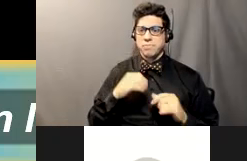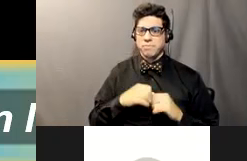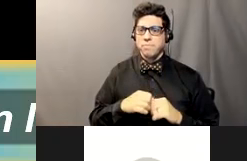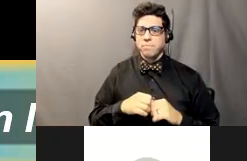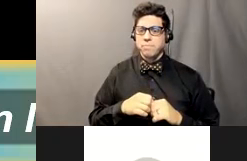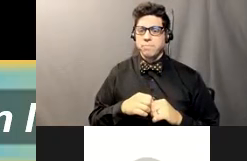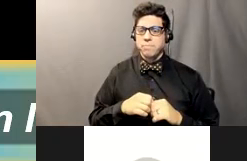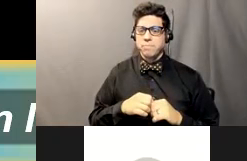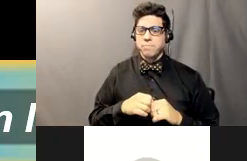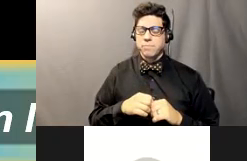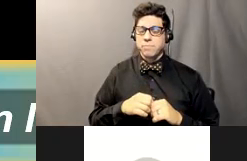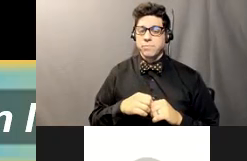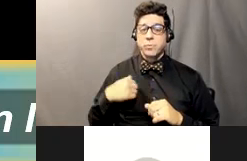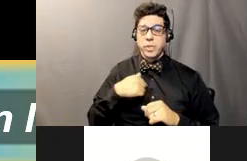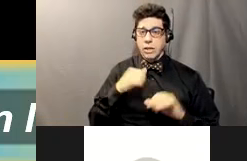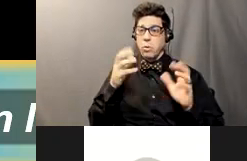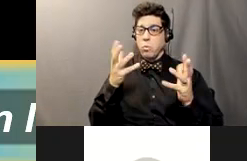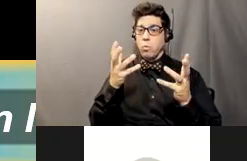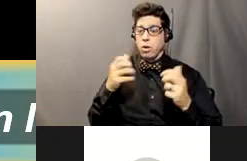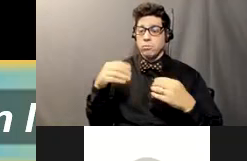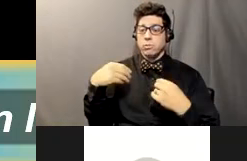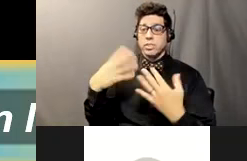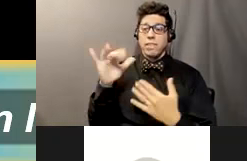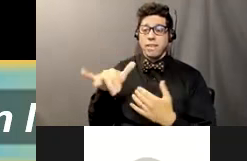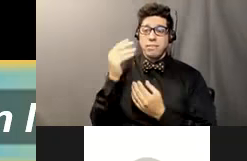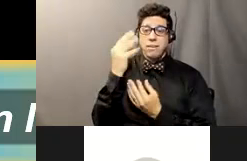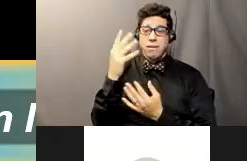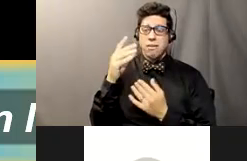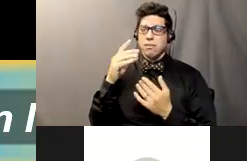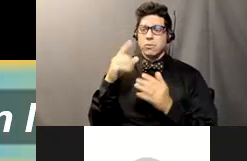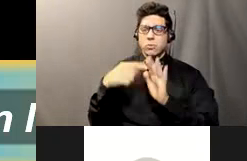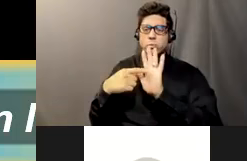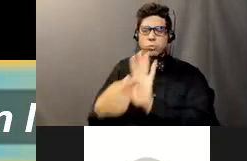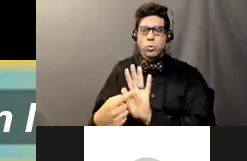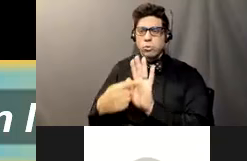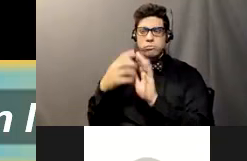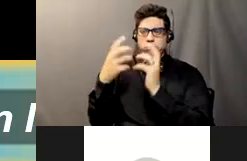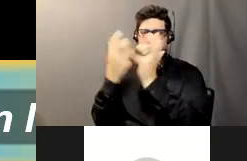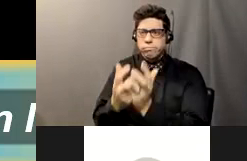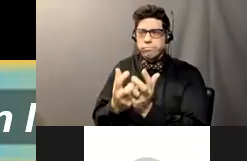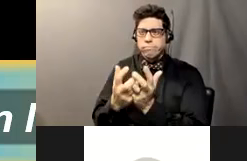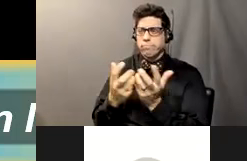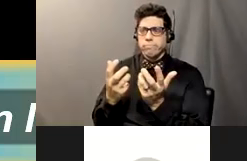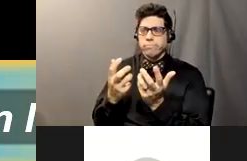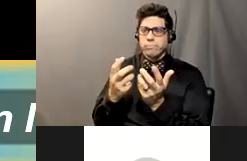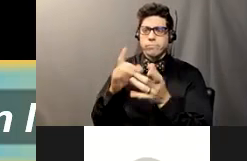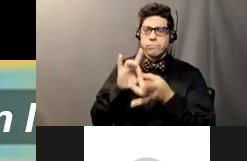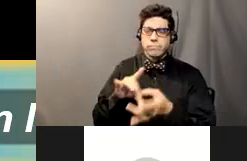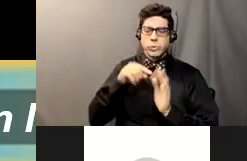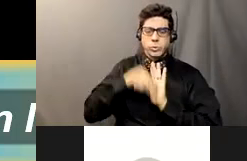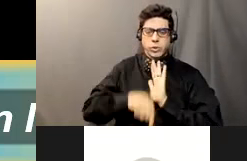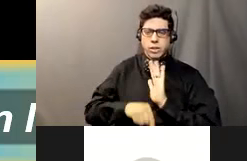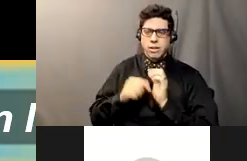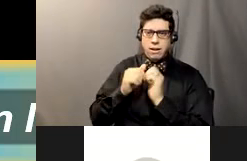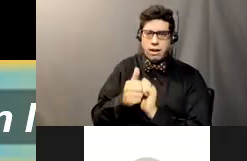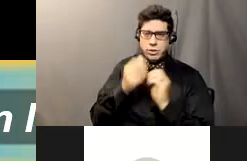the data and present it in a way that provides that much needed context with the issue of suicide. Another barrier has